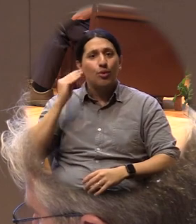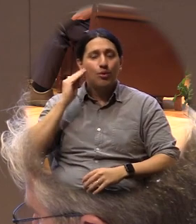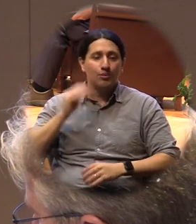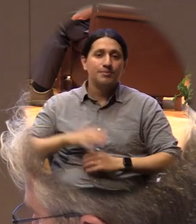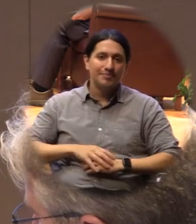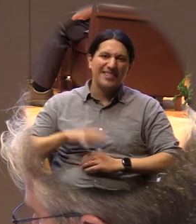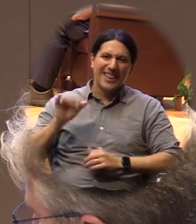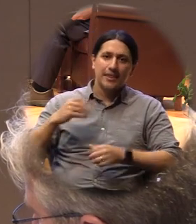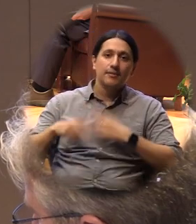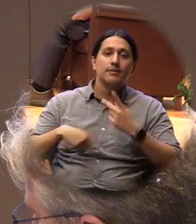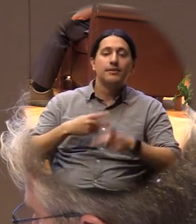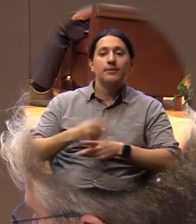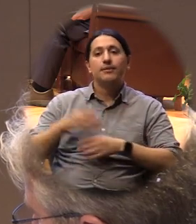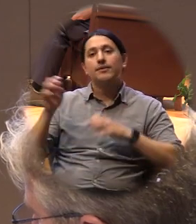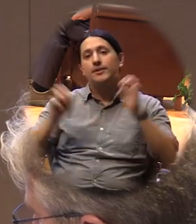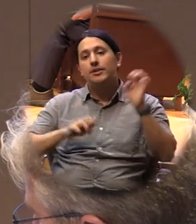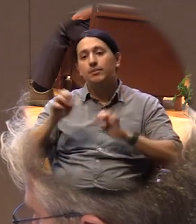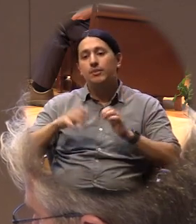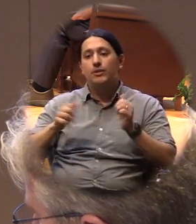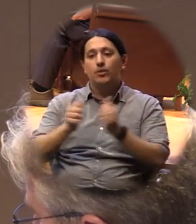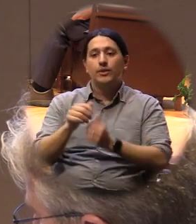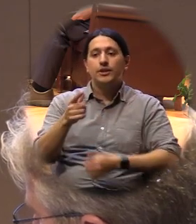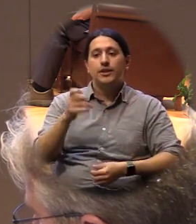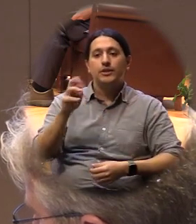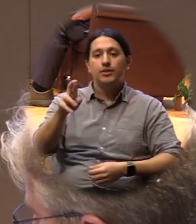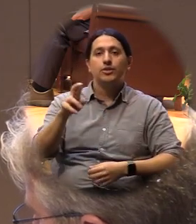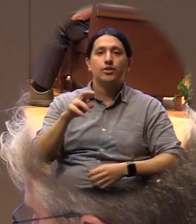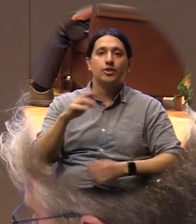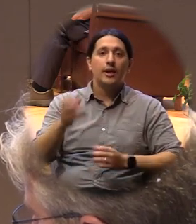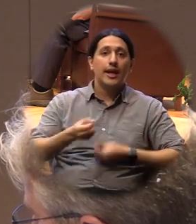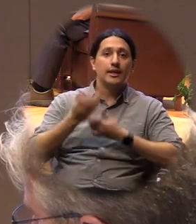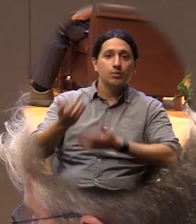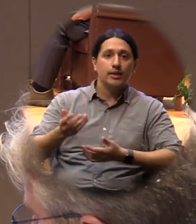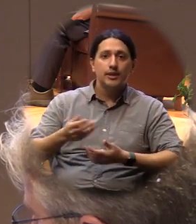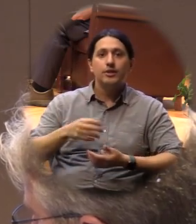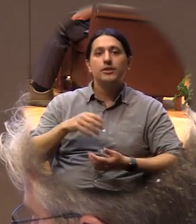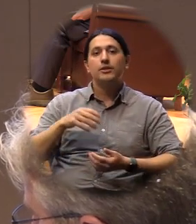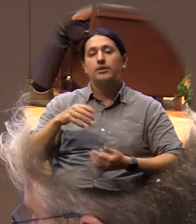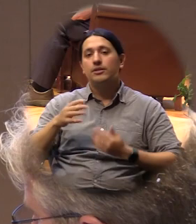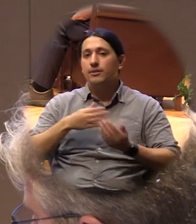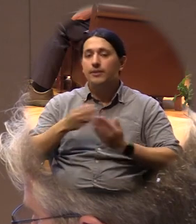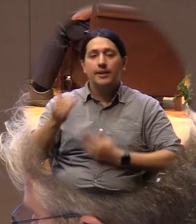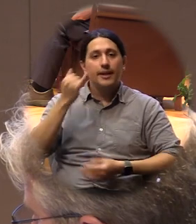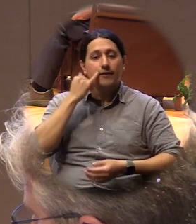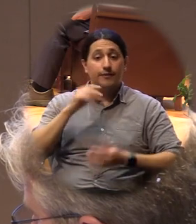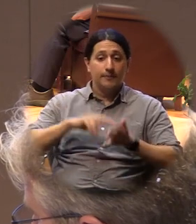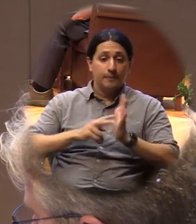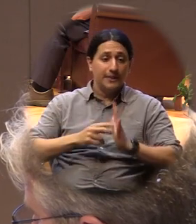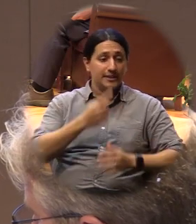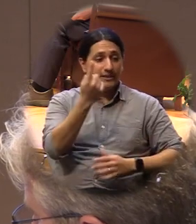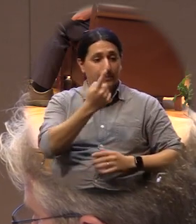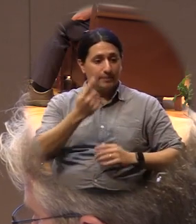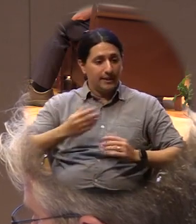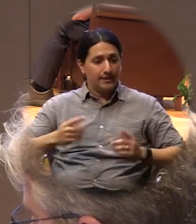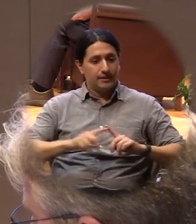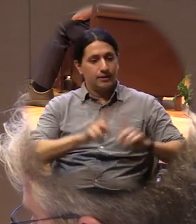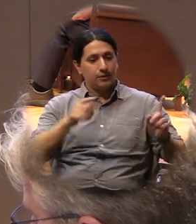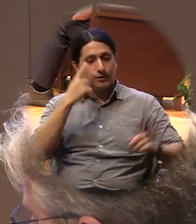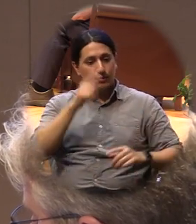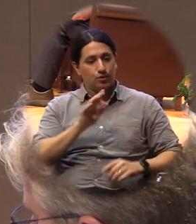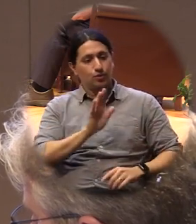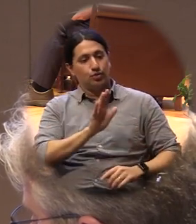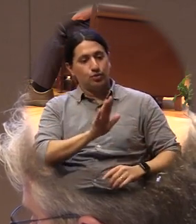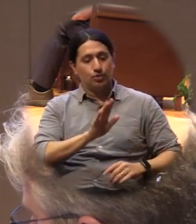of experiments with gender expression, whether or not that means something different about someone's own sense of gender identity,